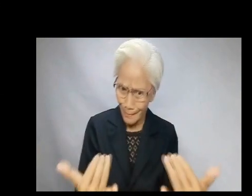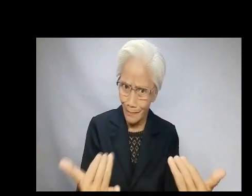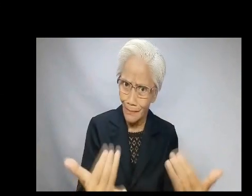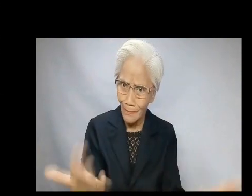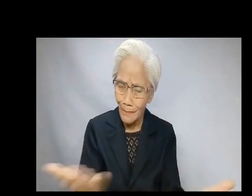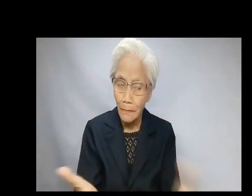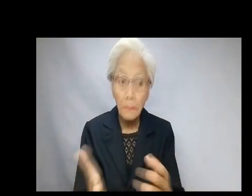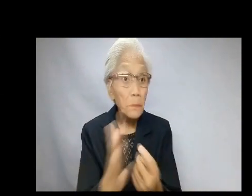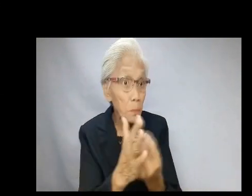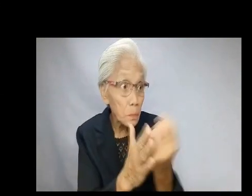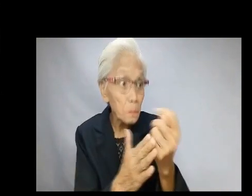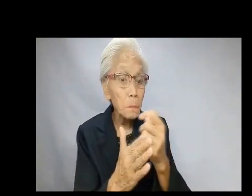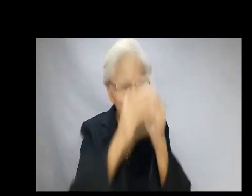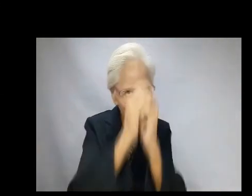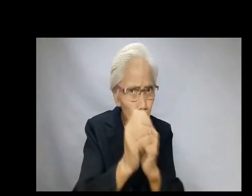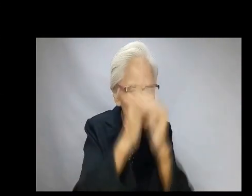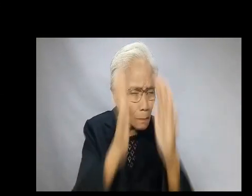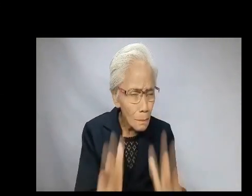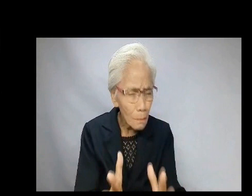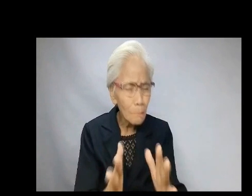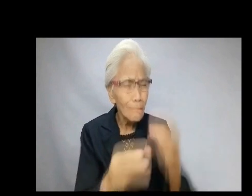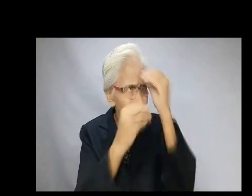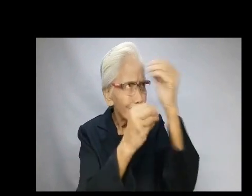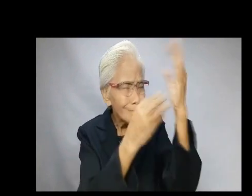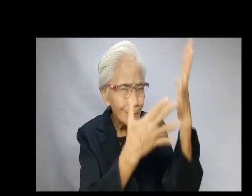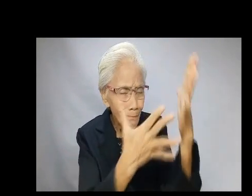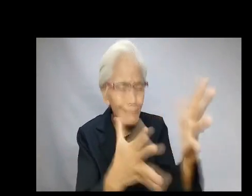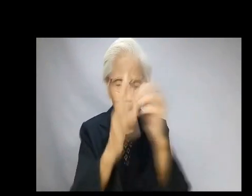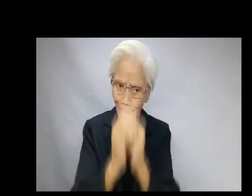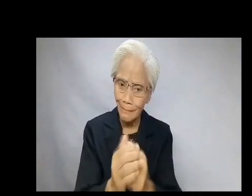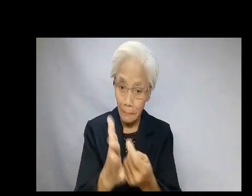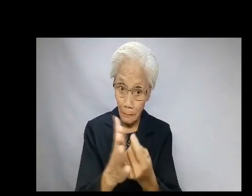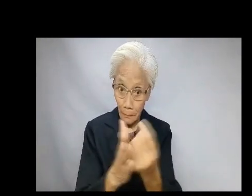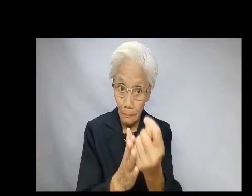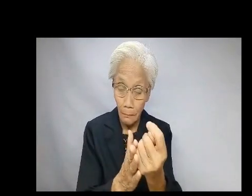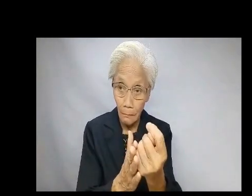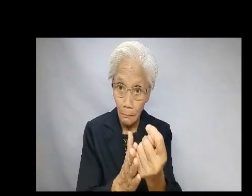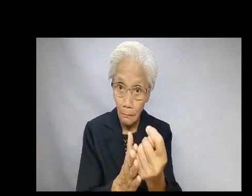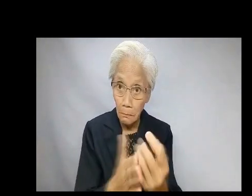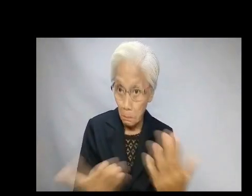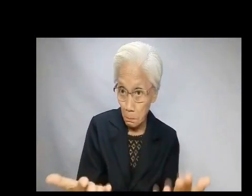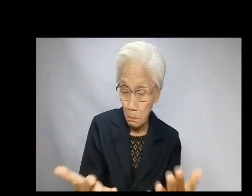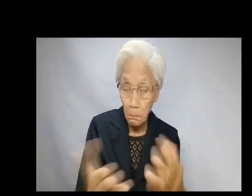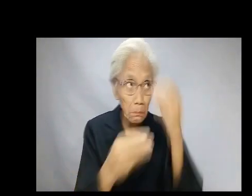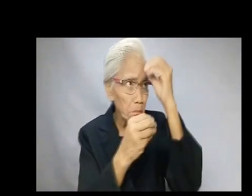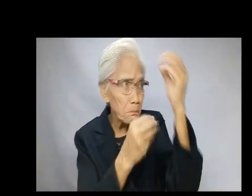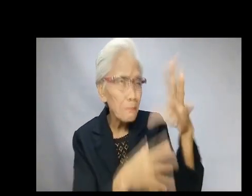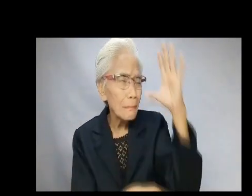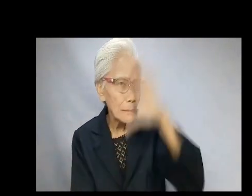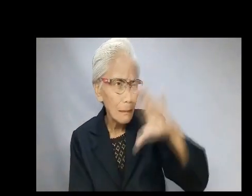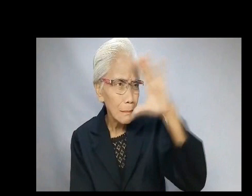when true worshippers will worship the Father in spirit and truth. And indeed, the Father